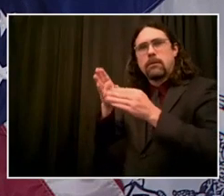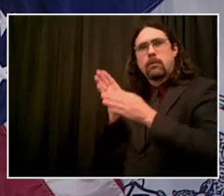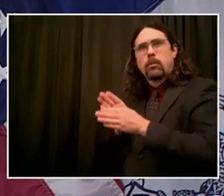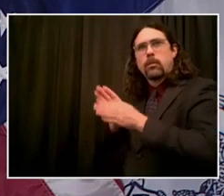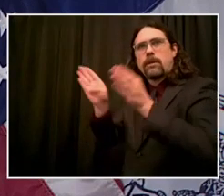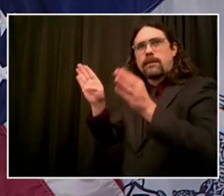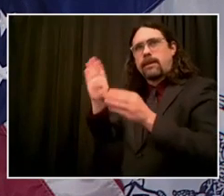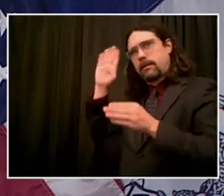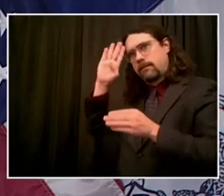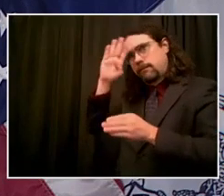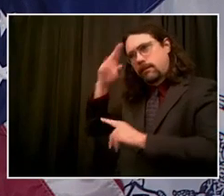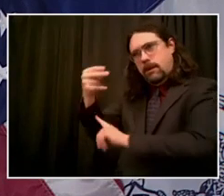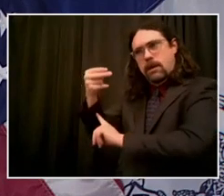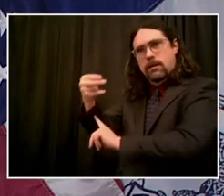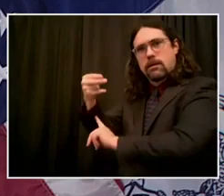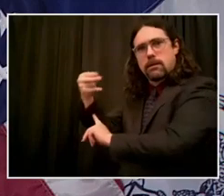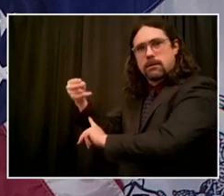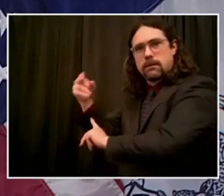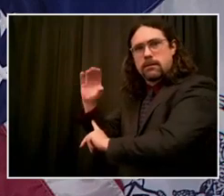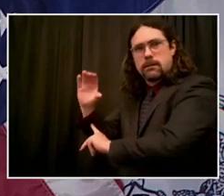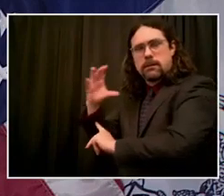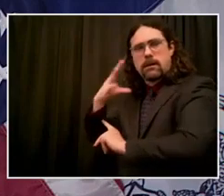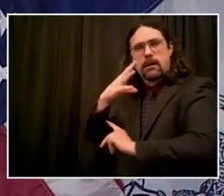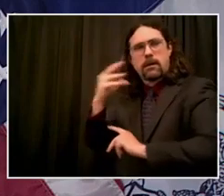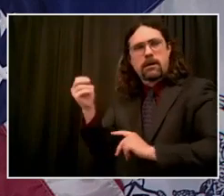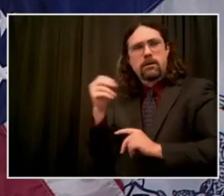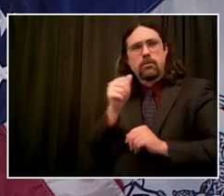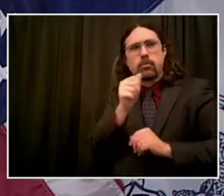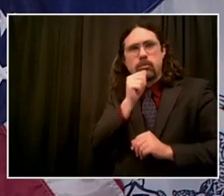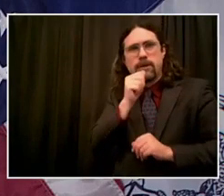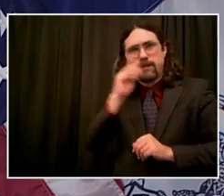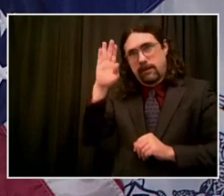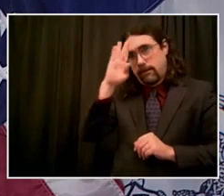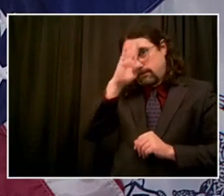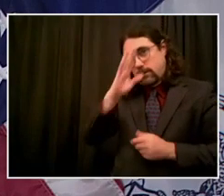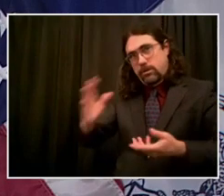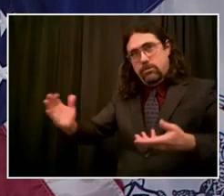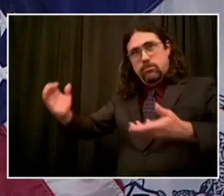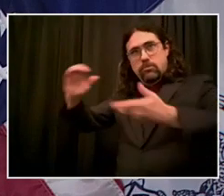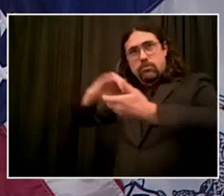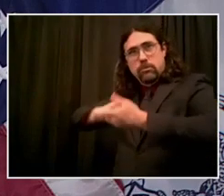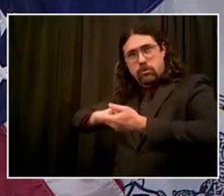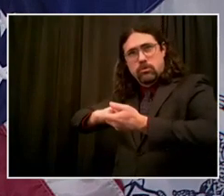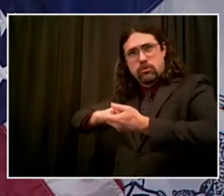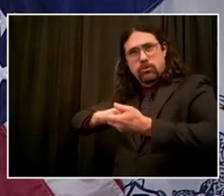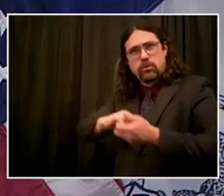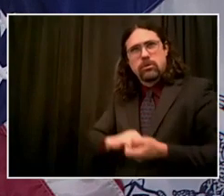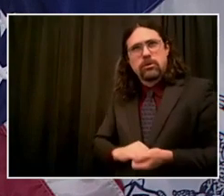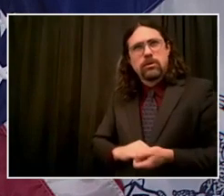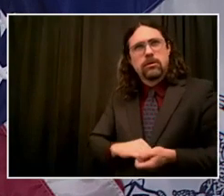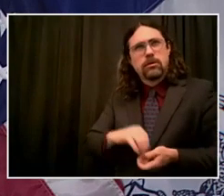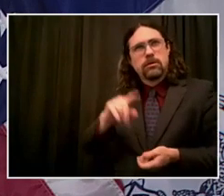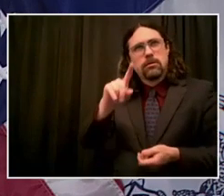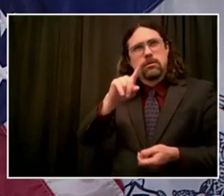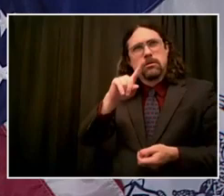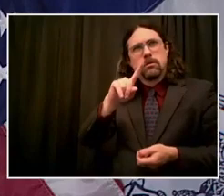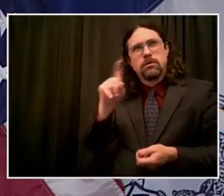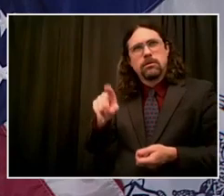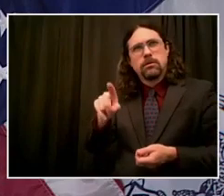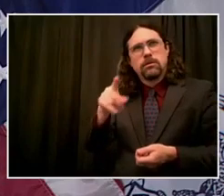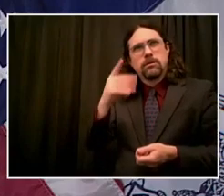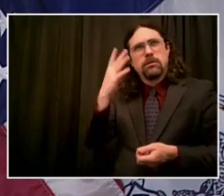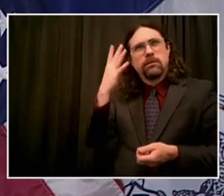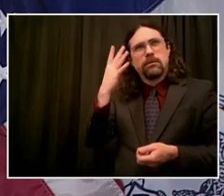community health-based centers and federally qualified health centers. And I'm wondering if you could speak to that, because originally the answer was we're having conversations with